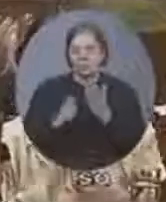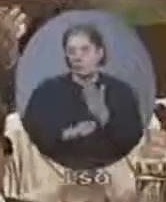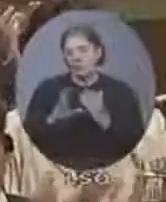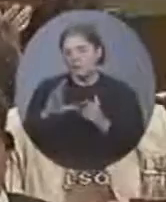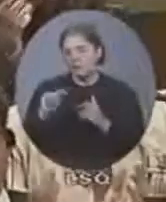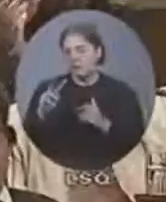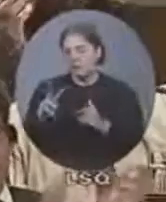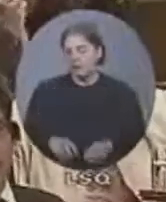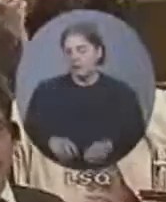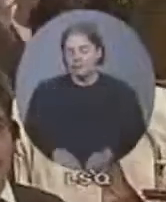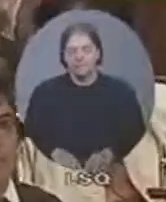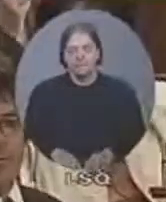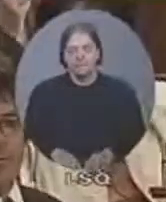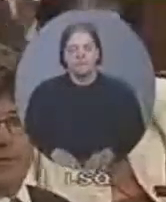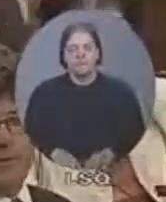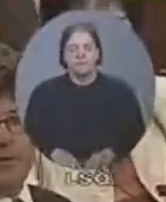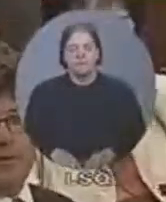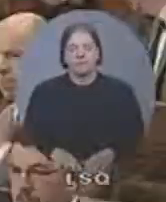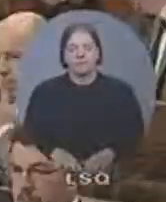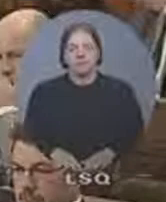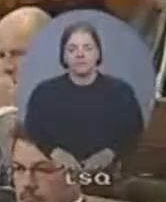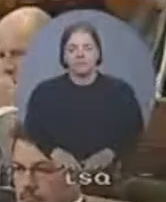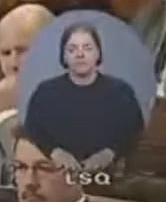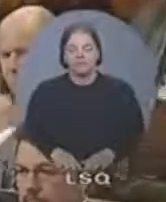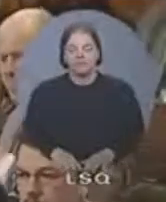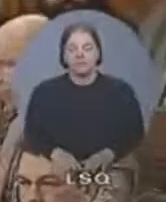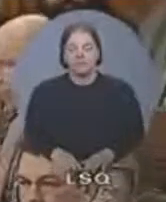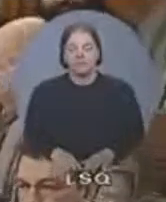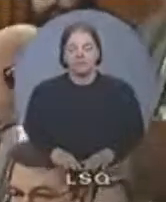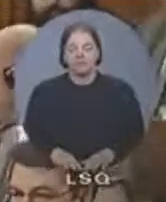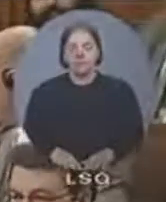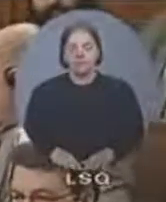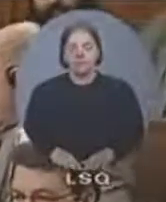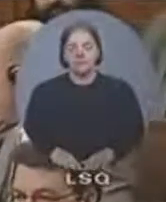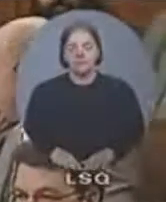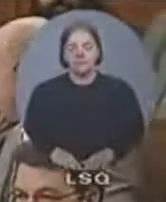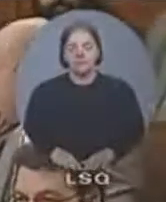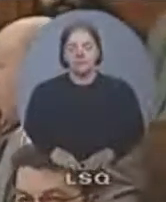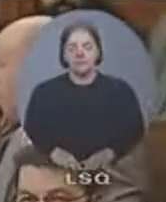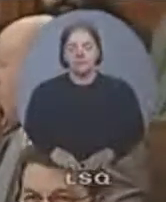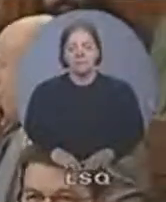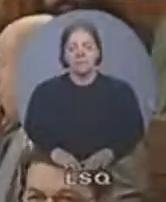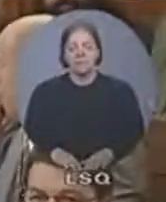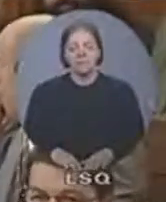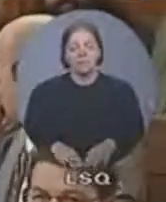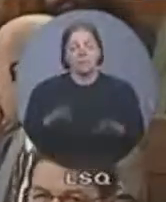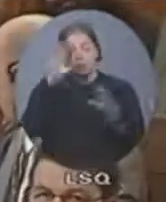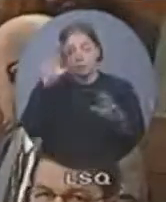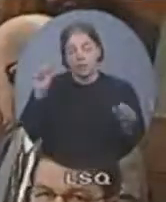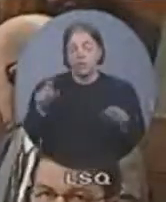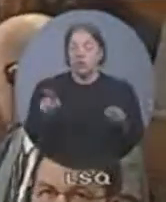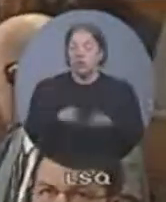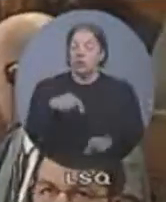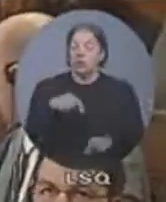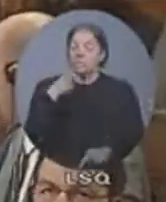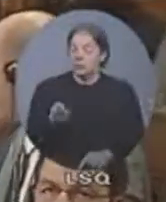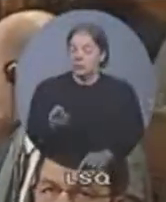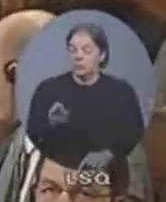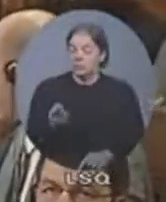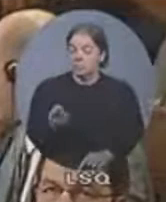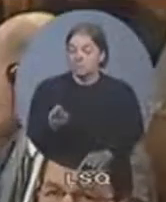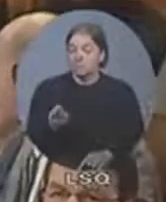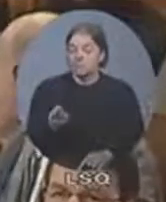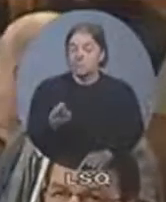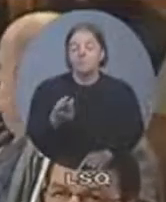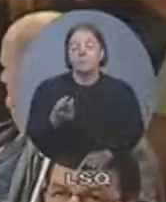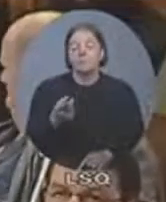resign because of her negligence? The Honourable Minister. Mr. Speaker, as I've indicated, we treat this as a very serious matter, and I take this as a